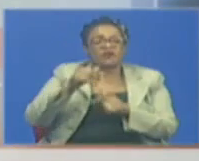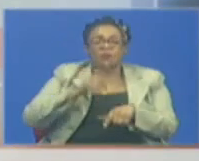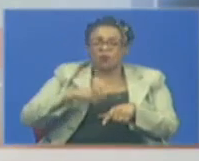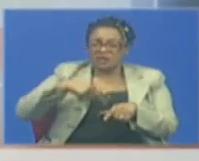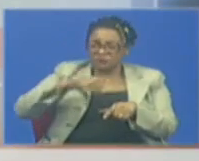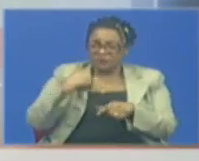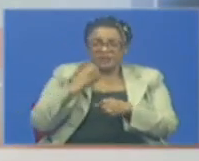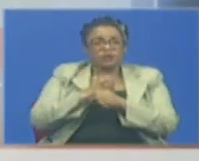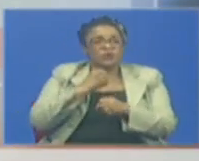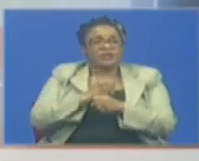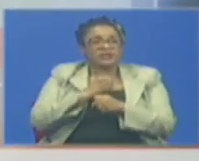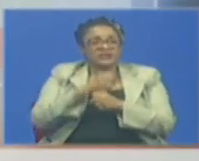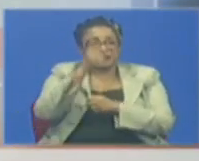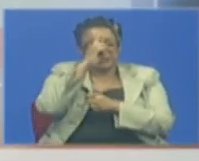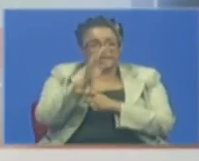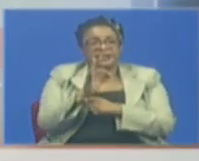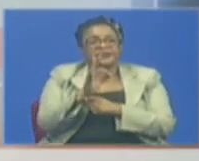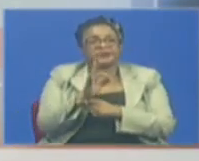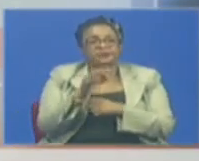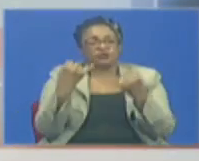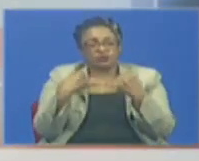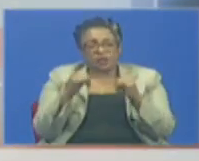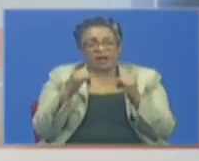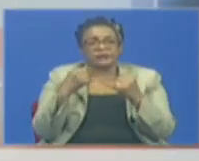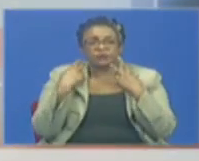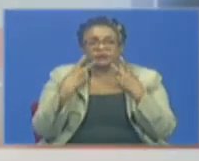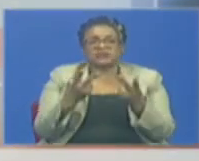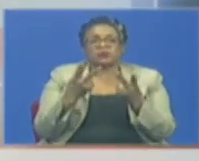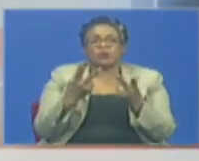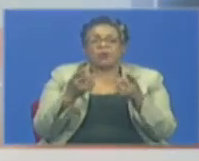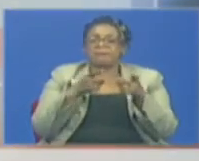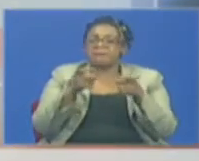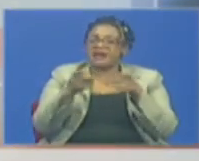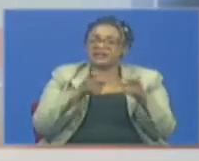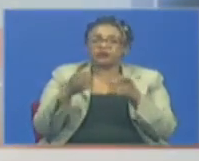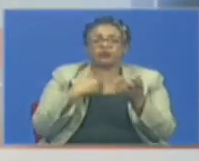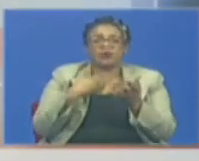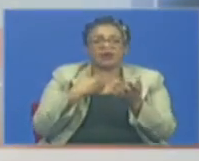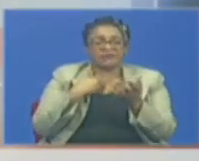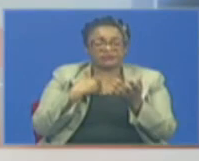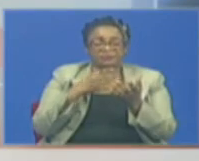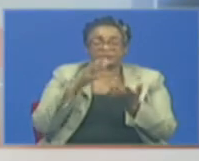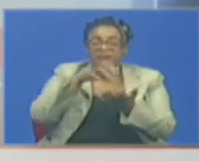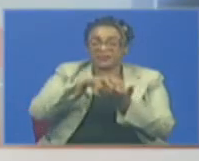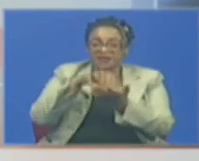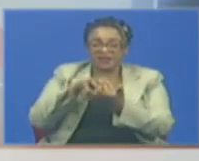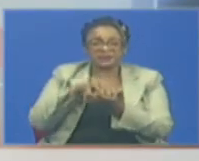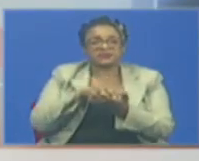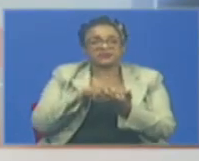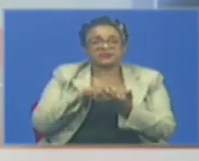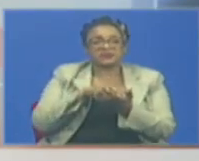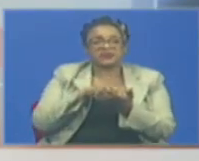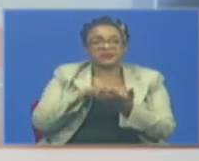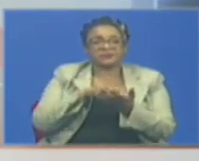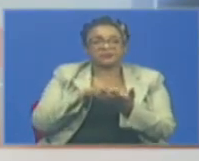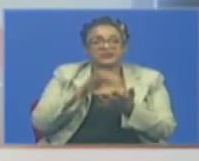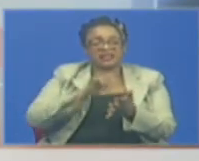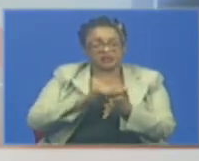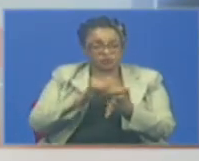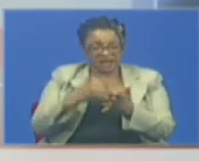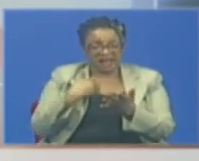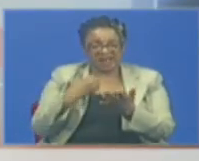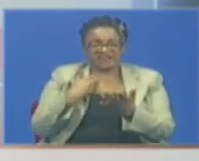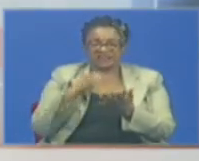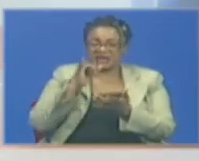to critically look at this outbreak. We managed to put together case management that was looking at how cases are going to